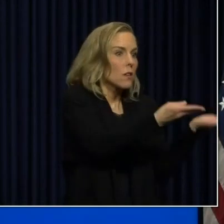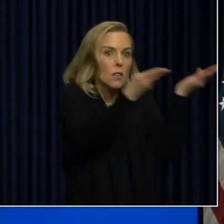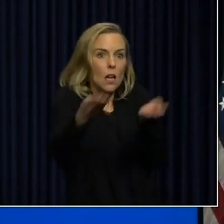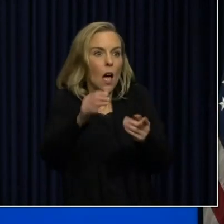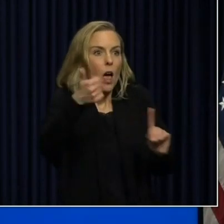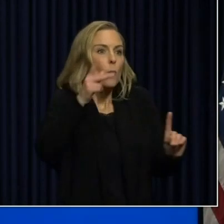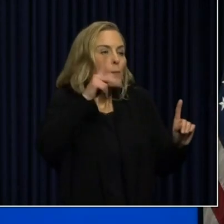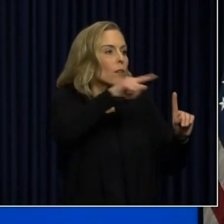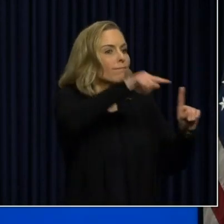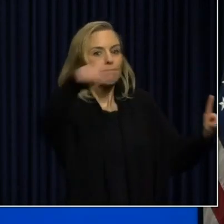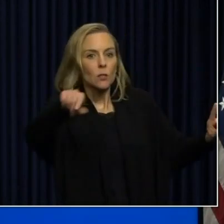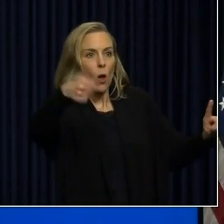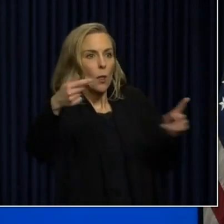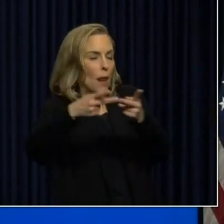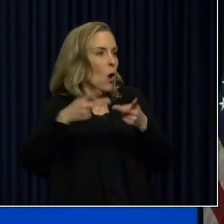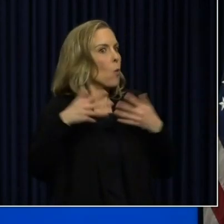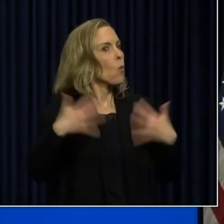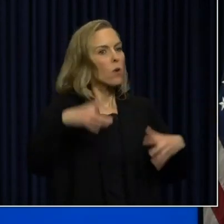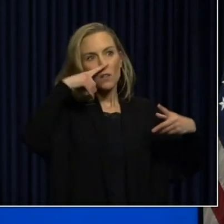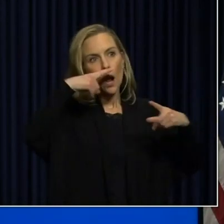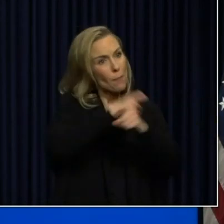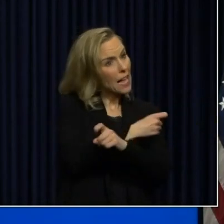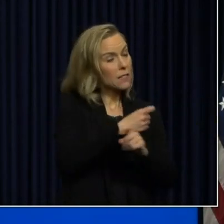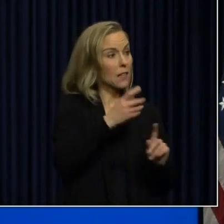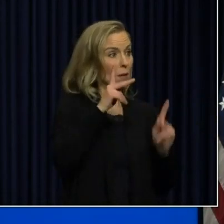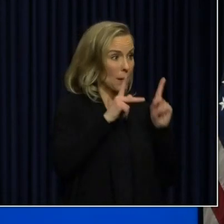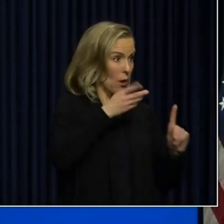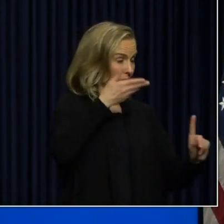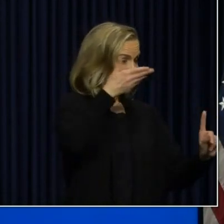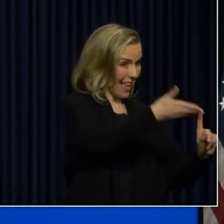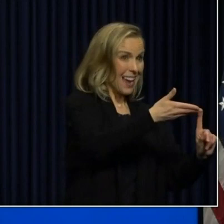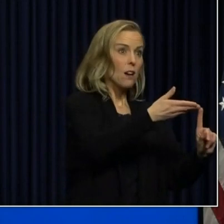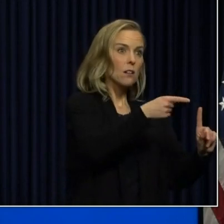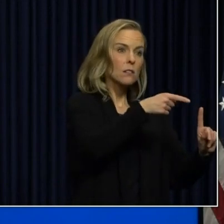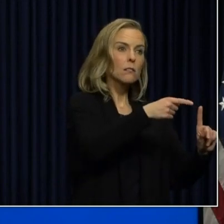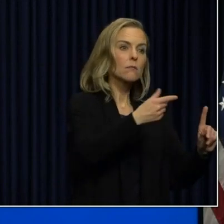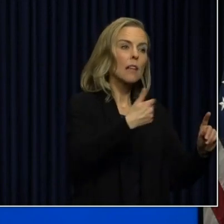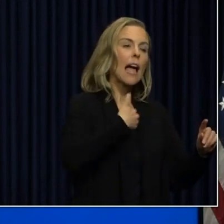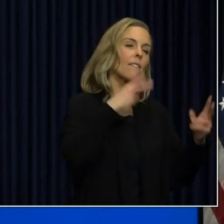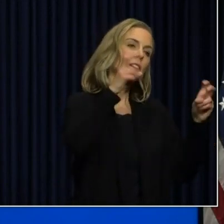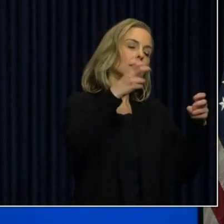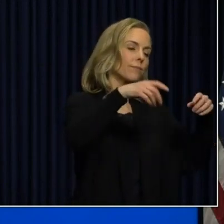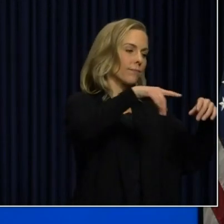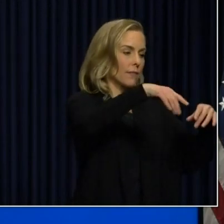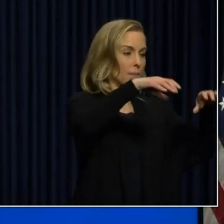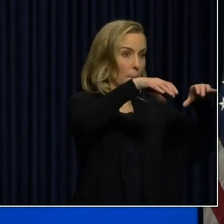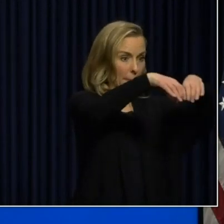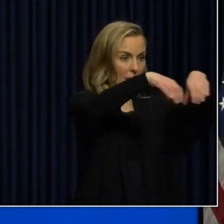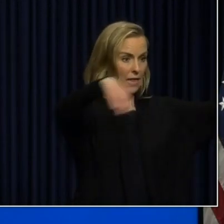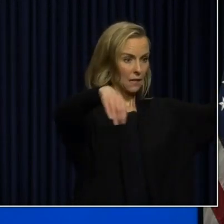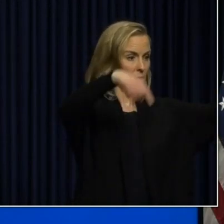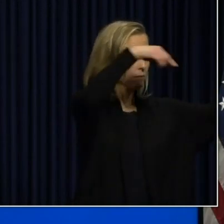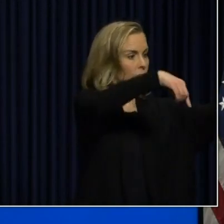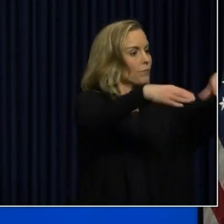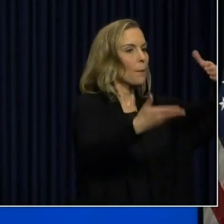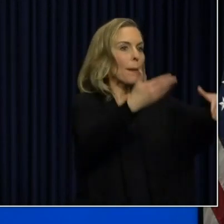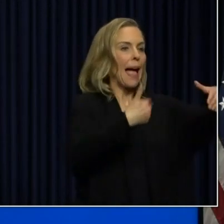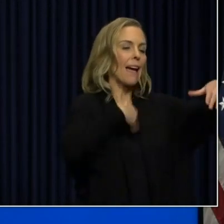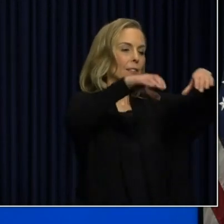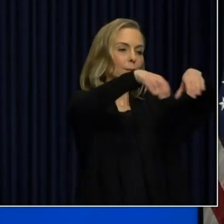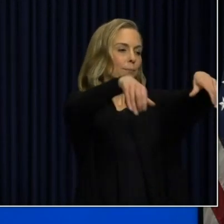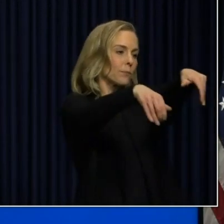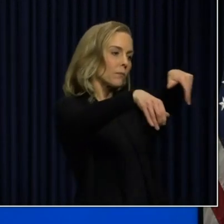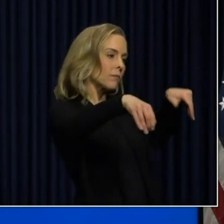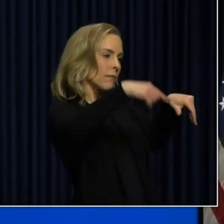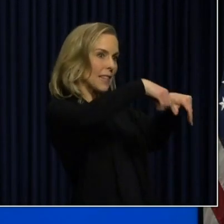complex analysis of if people are stable and there is a, say, COVID wing that they can be taken care of, that may be the very best